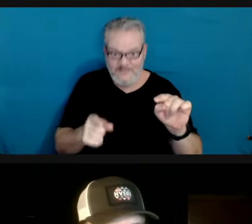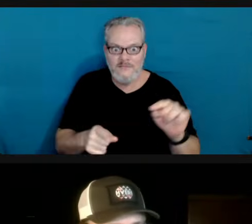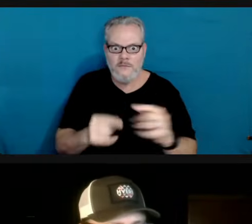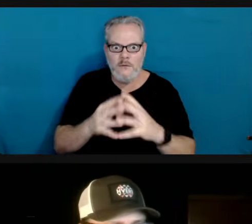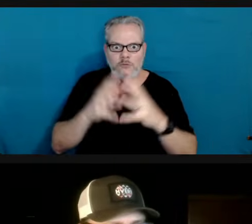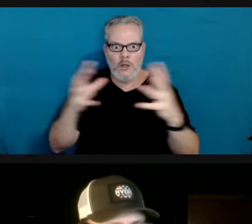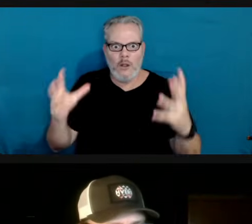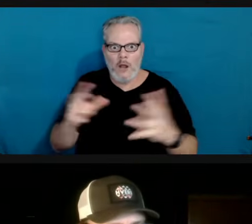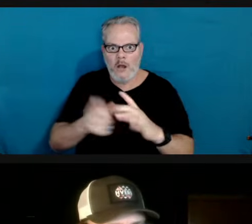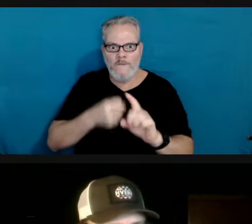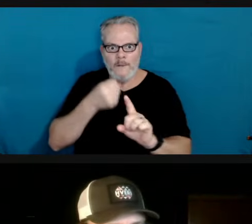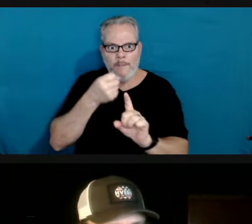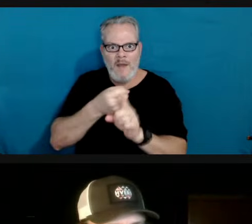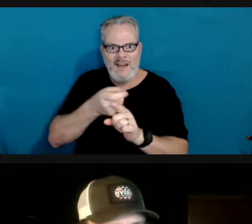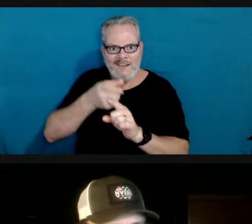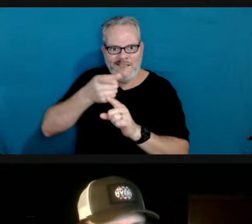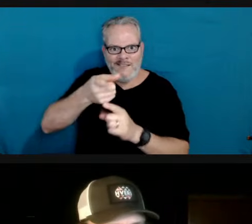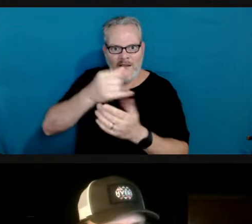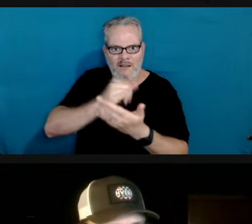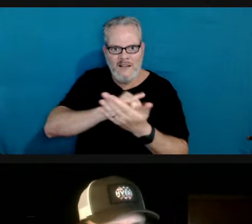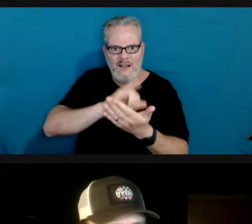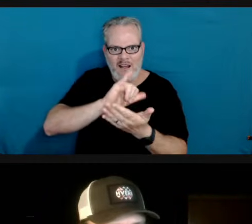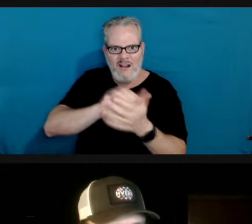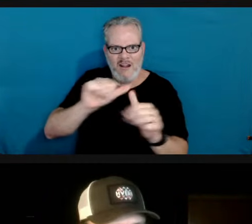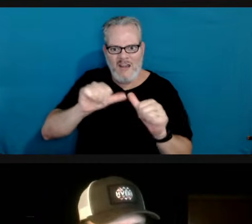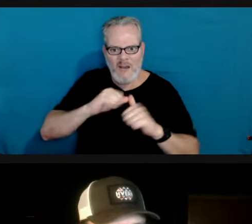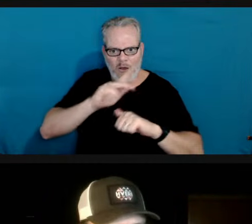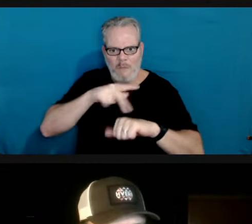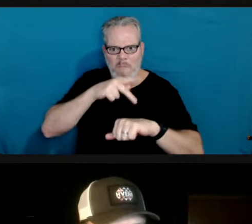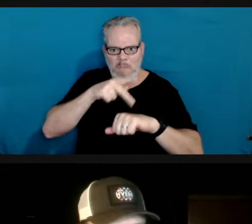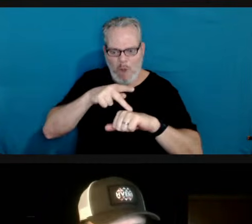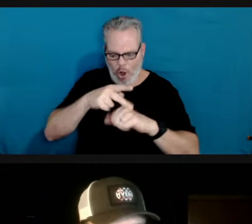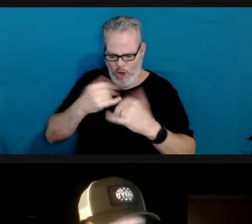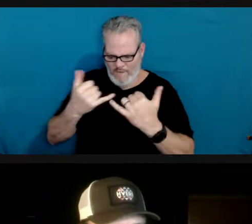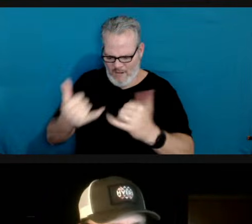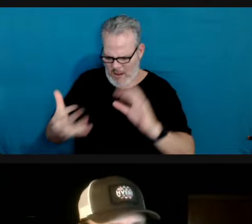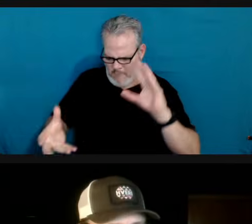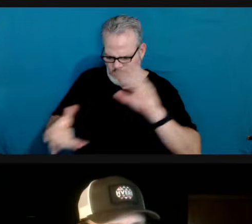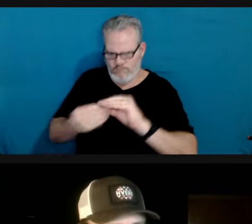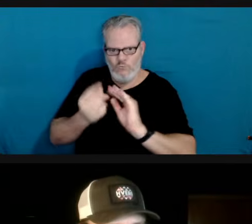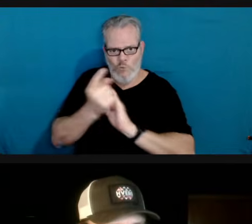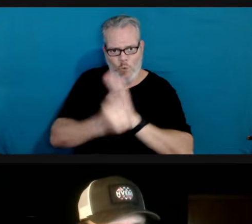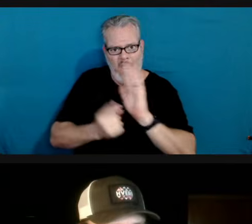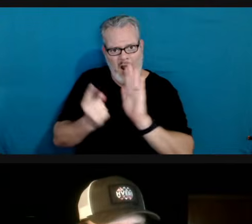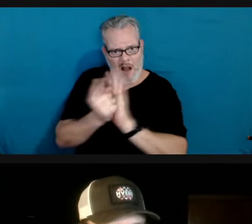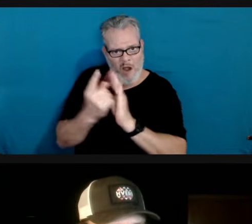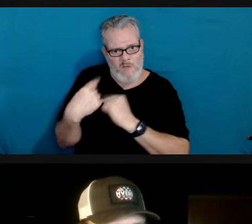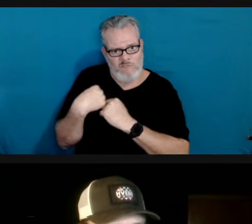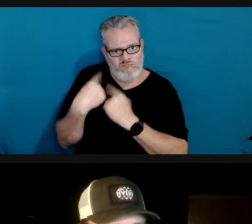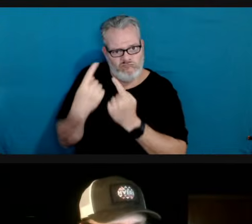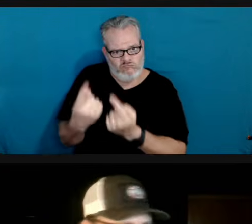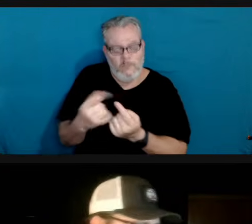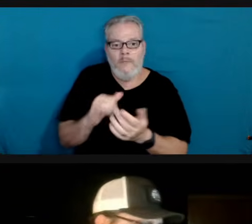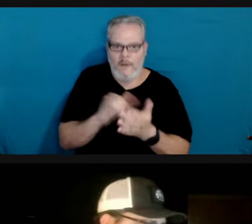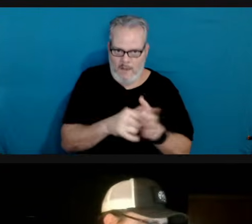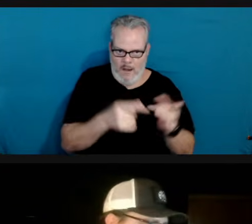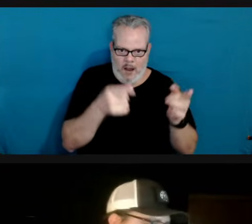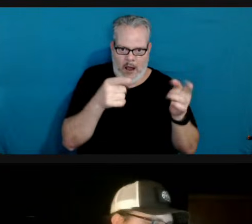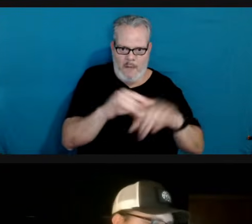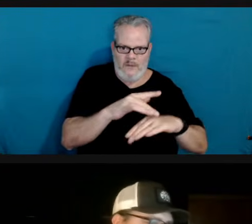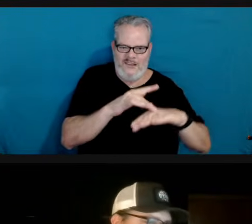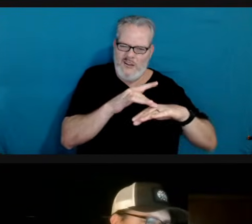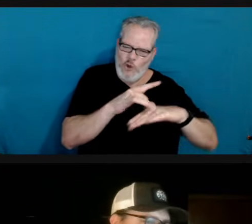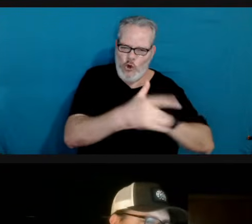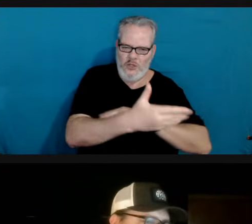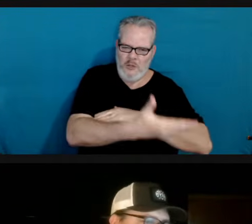see SO2 at the Art Center has been high for over an hour now, but also that happened earlier this morning. That was also